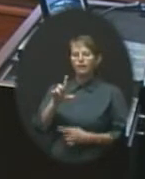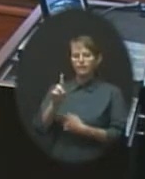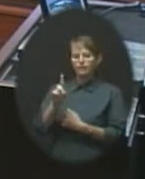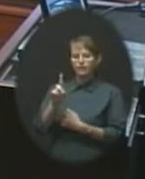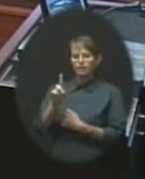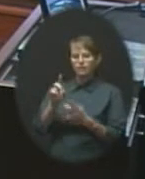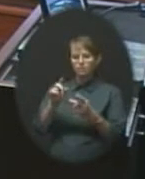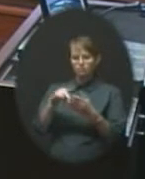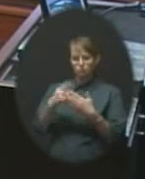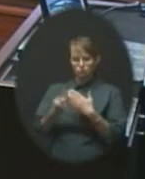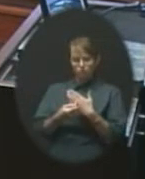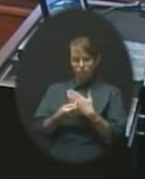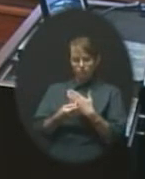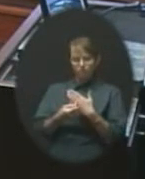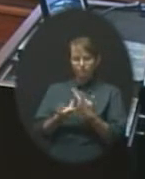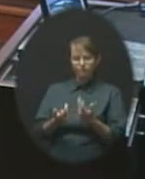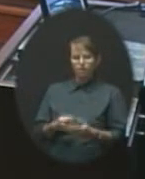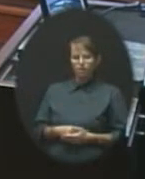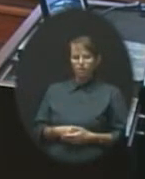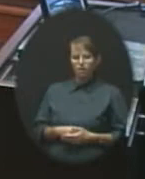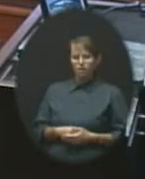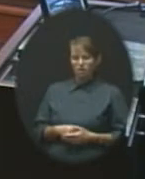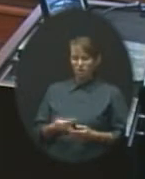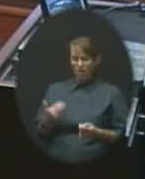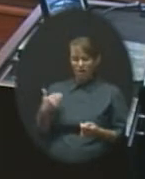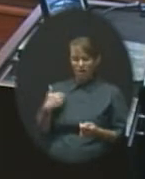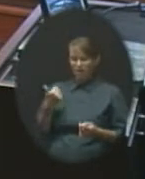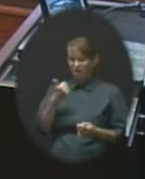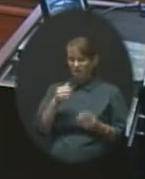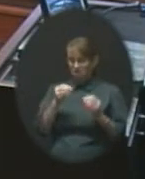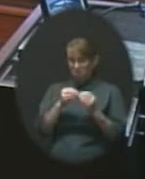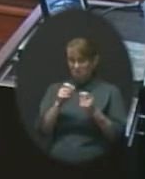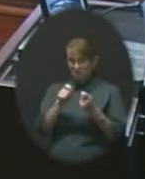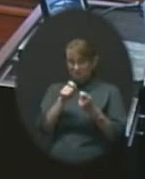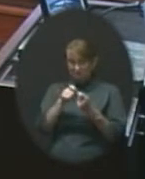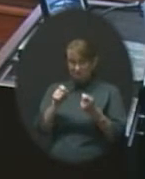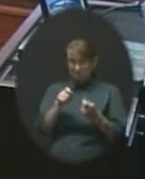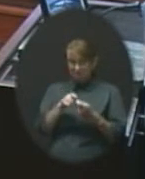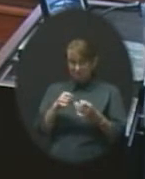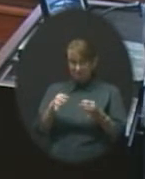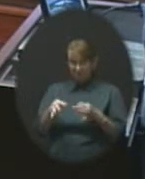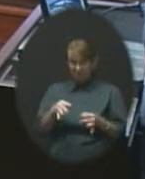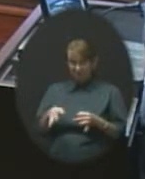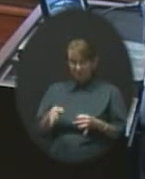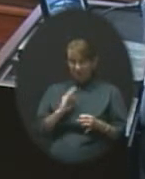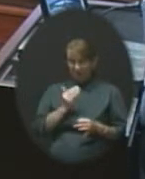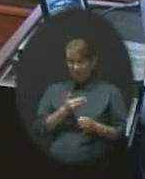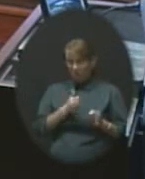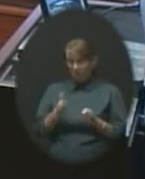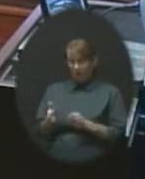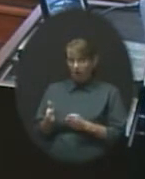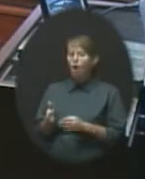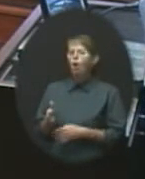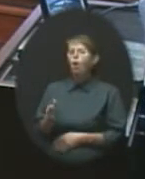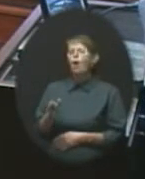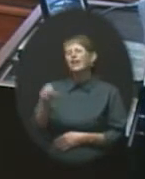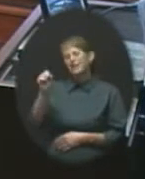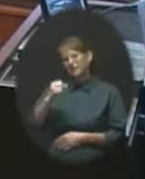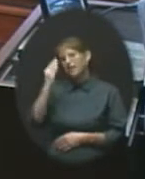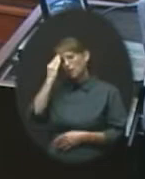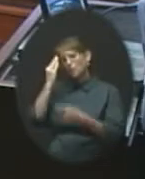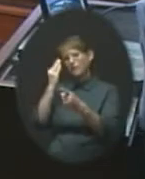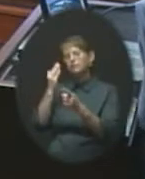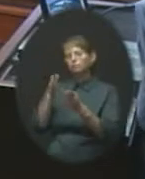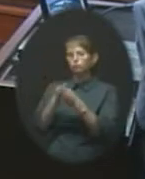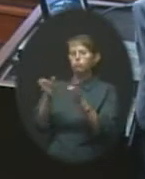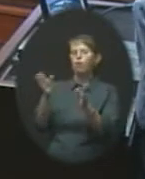Are we doing anything, a little more detail of what our plans are? That's a pretty broad statement. These are pretty broad goal